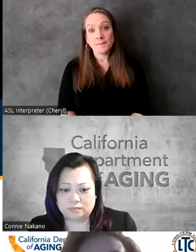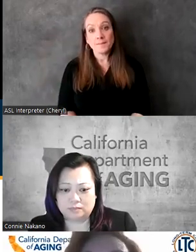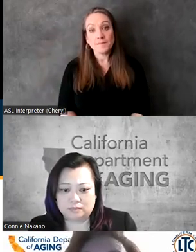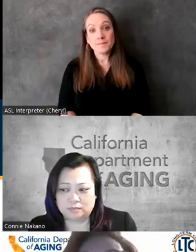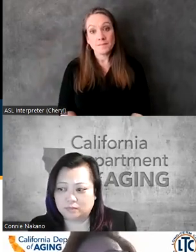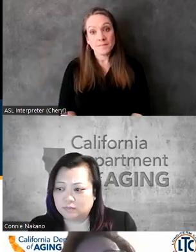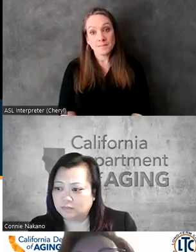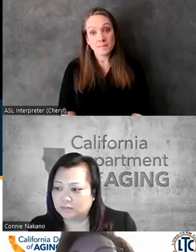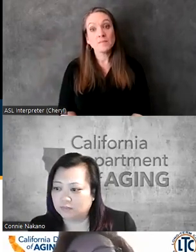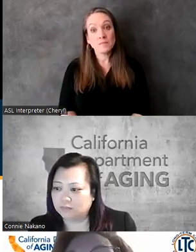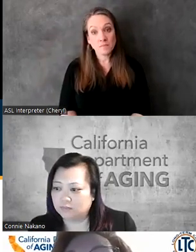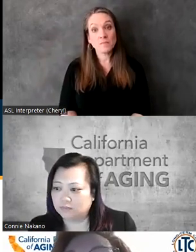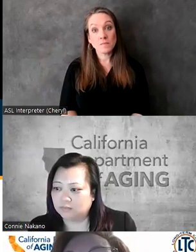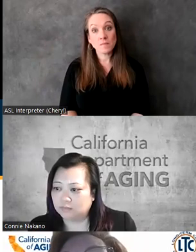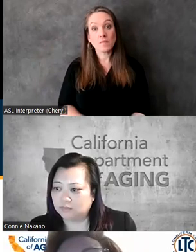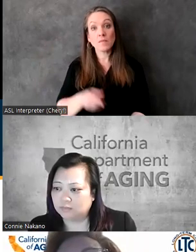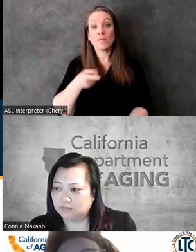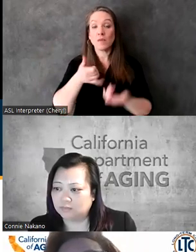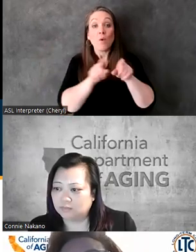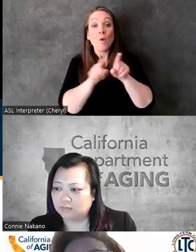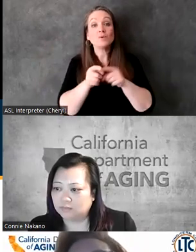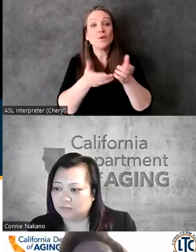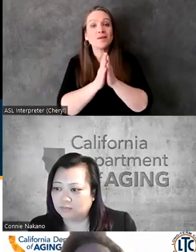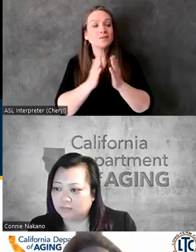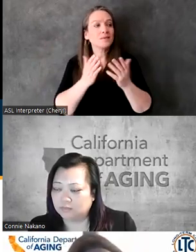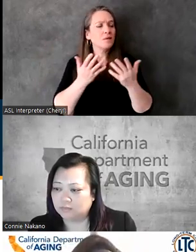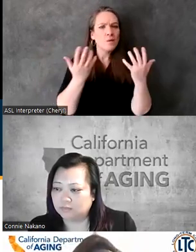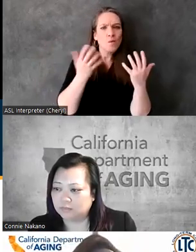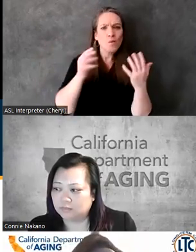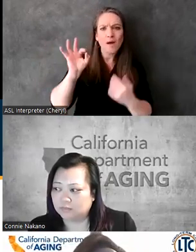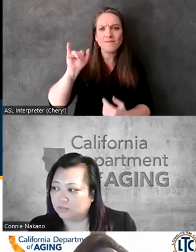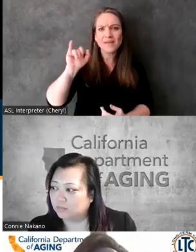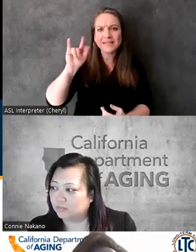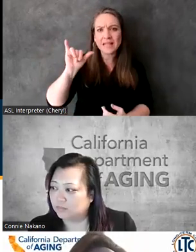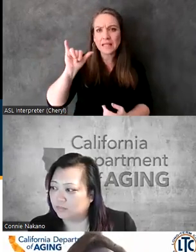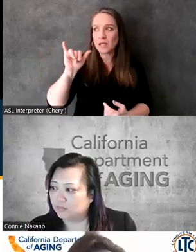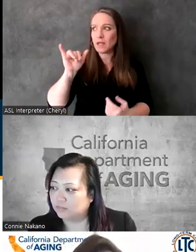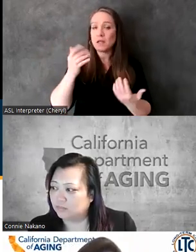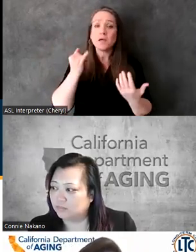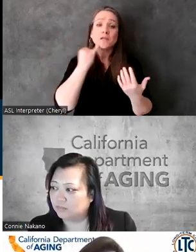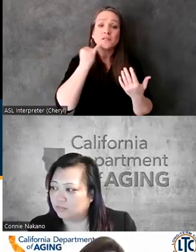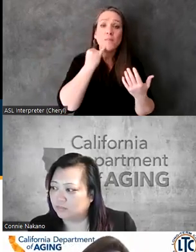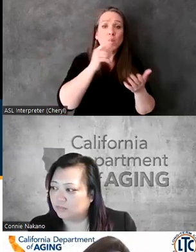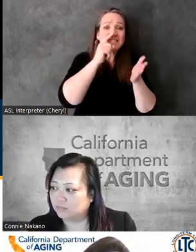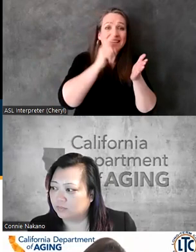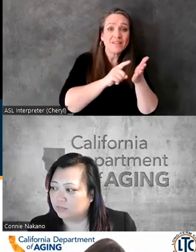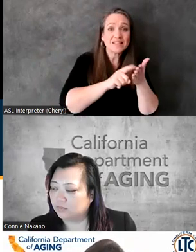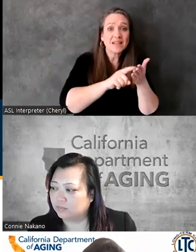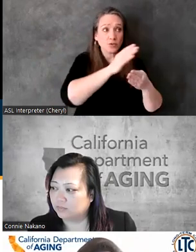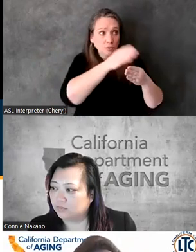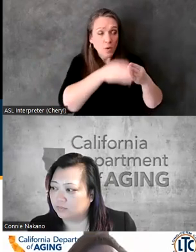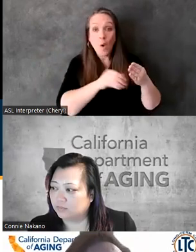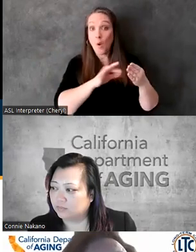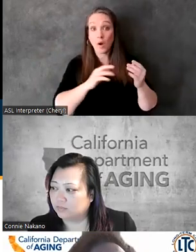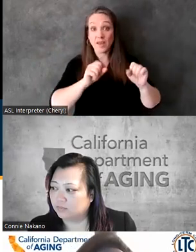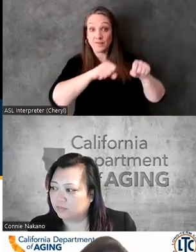you also asked for what facilities, as well as the outcome of any investigations, or if an investigation was not conducted, would